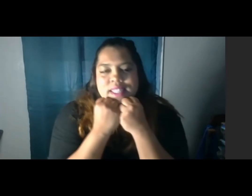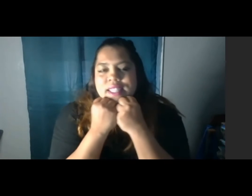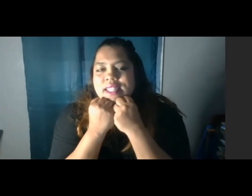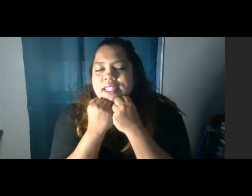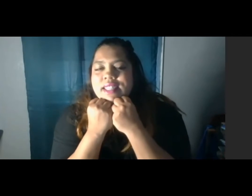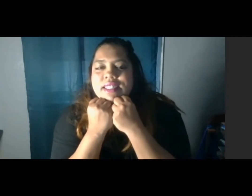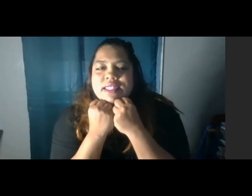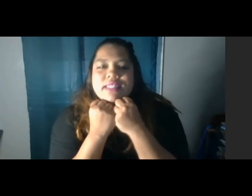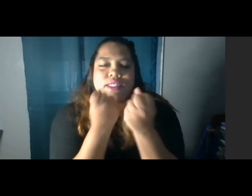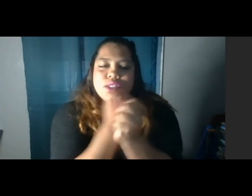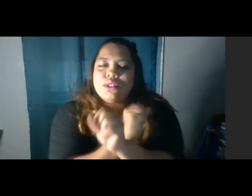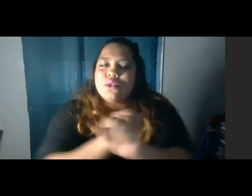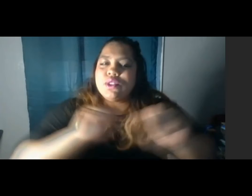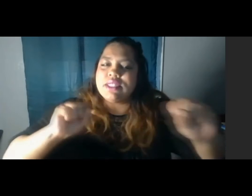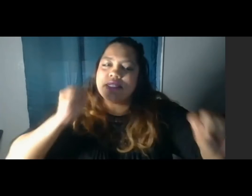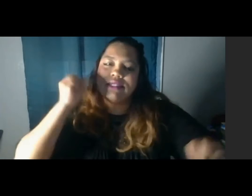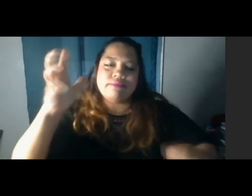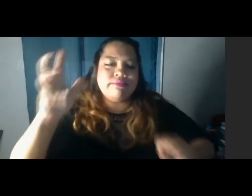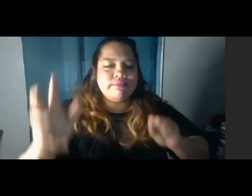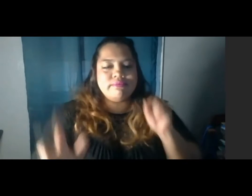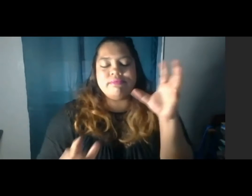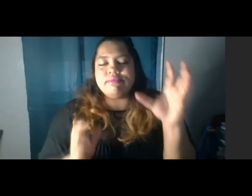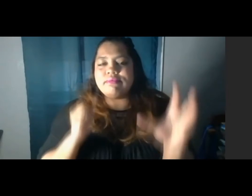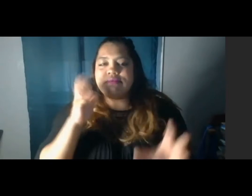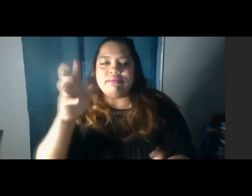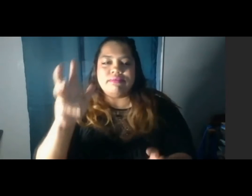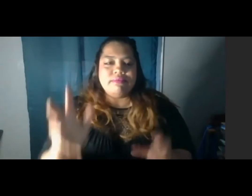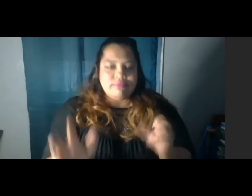ever had. Redemption songs.